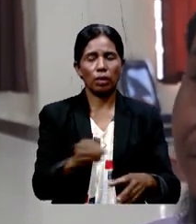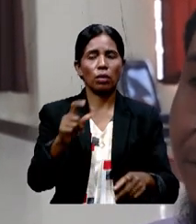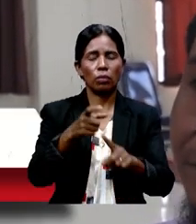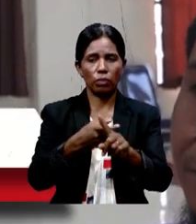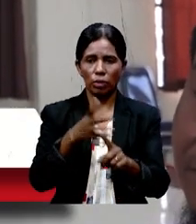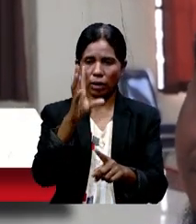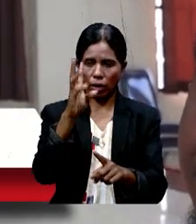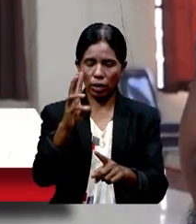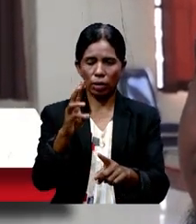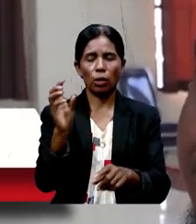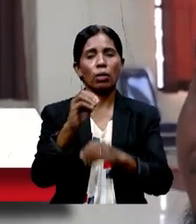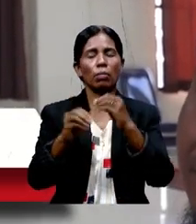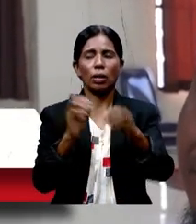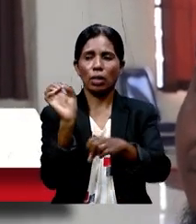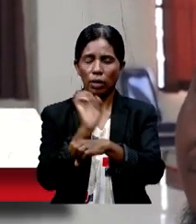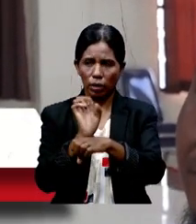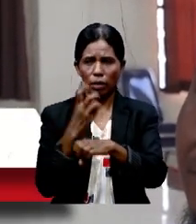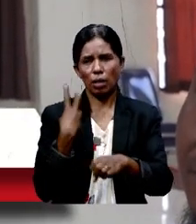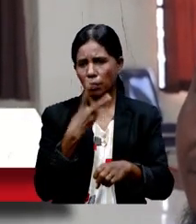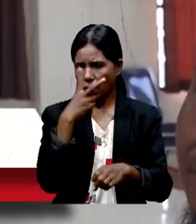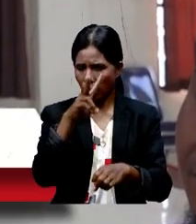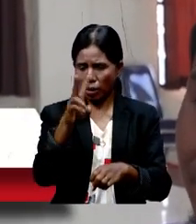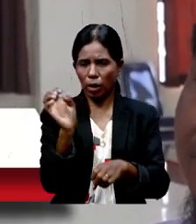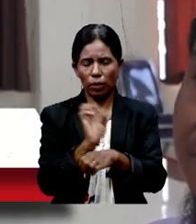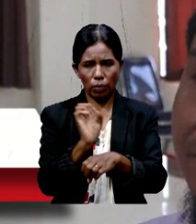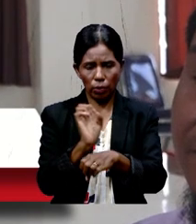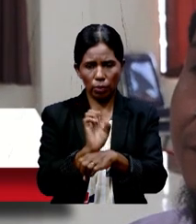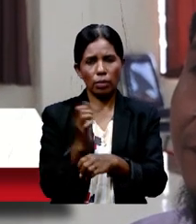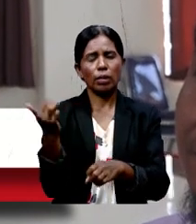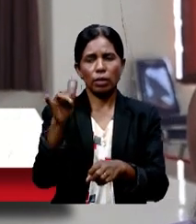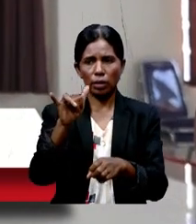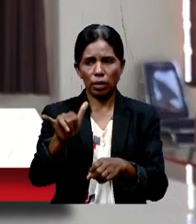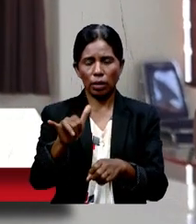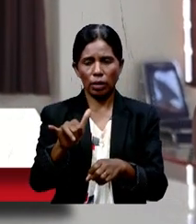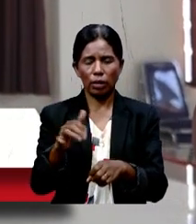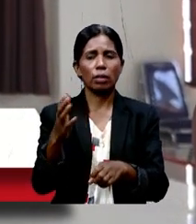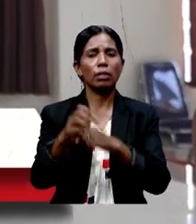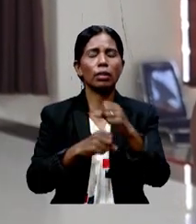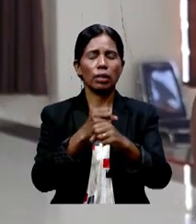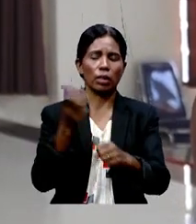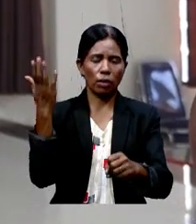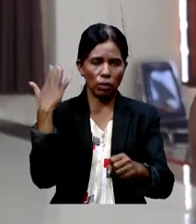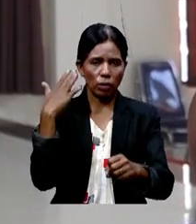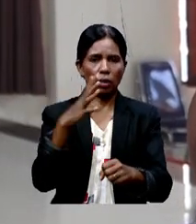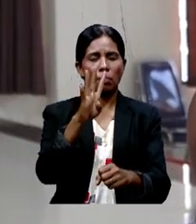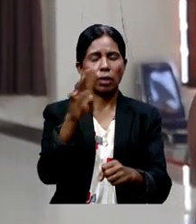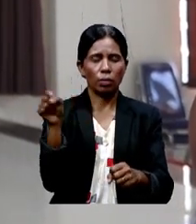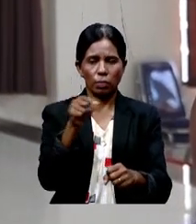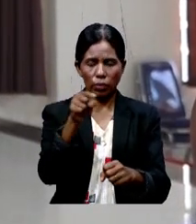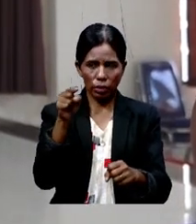on the economy. We see that the economy is growing. Last year around 4%, this year